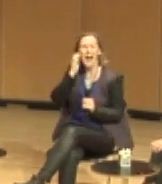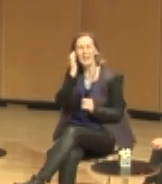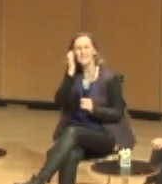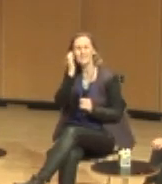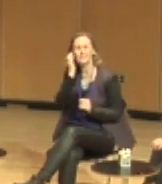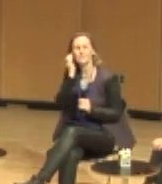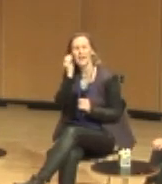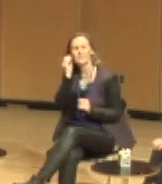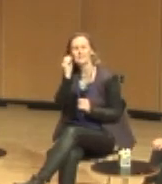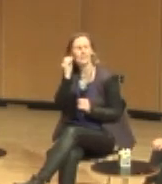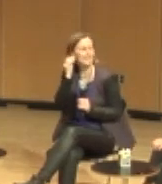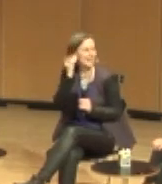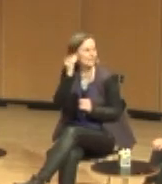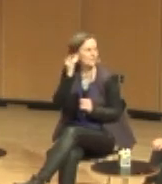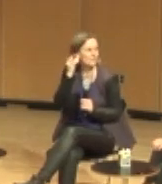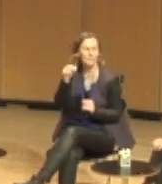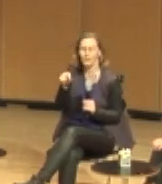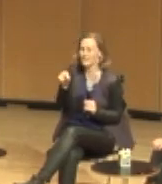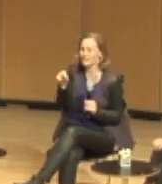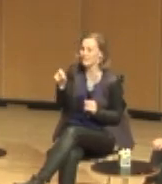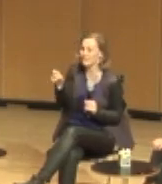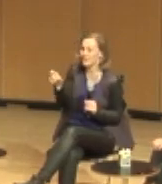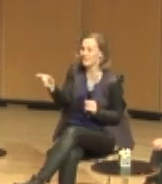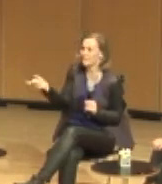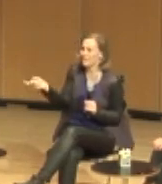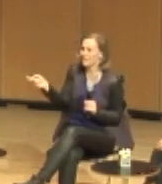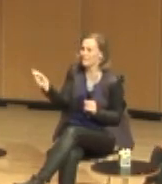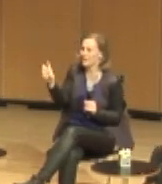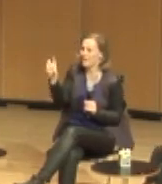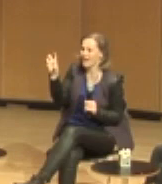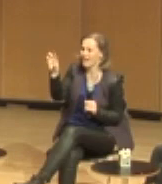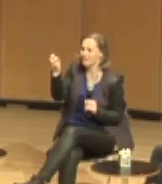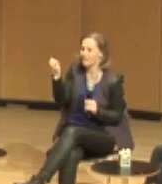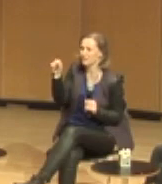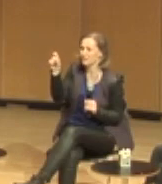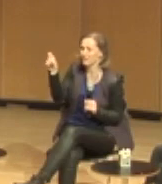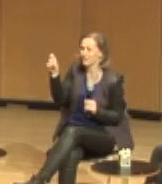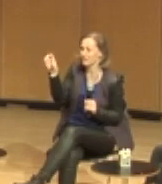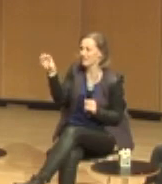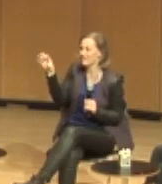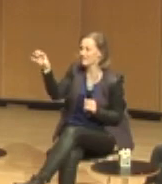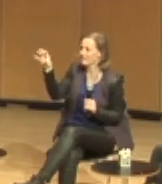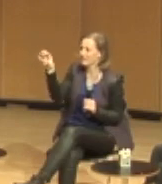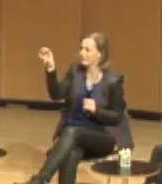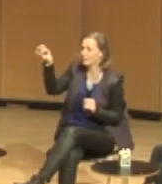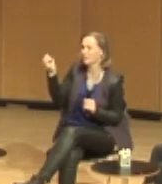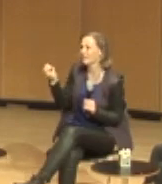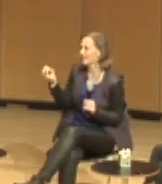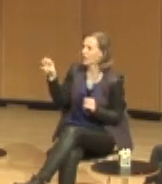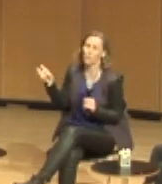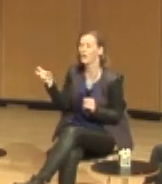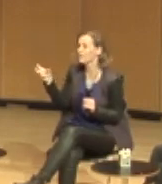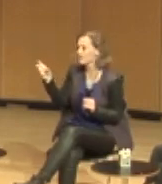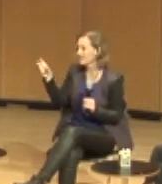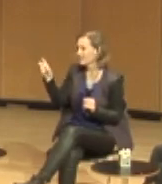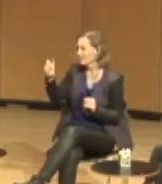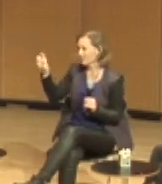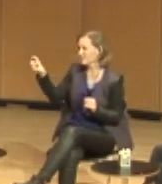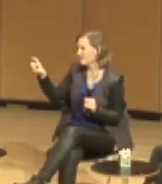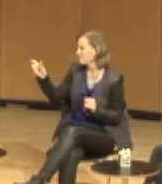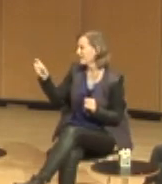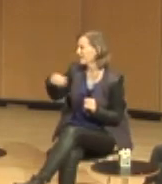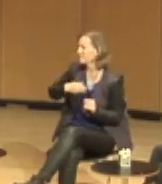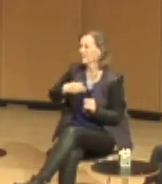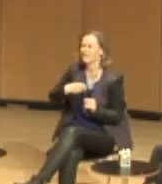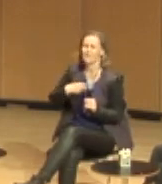thing I was I was looking actually when we first when when he won the Nobel I I started looking to try to see if I could pull like a quote